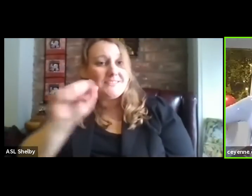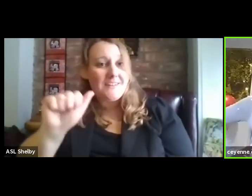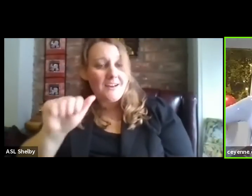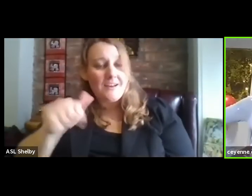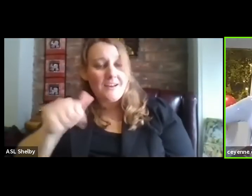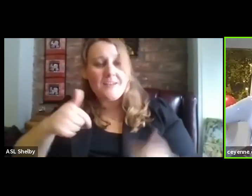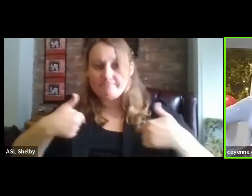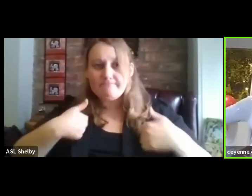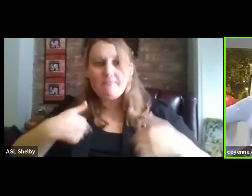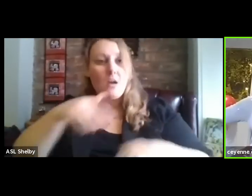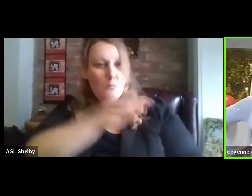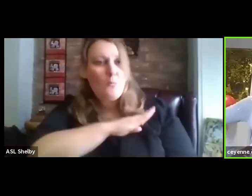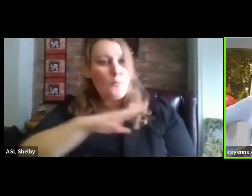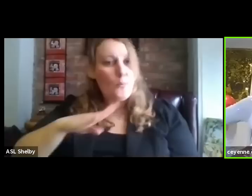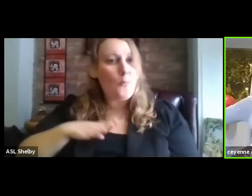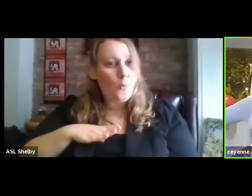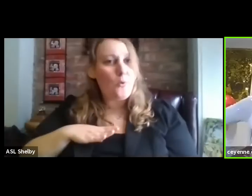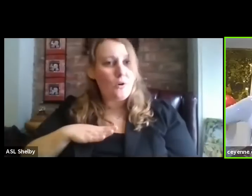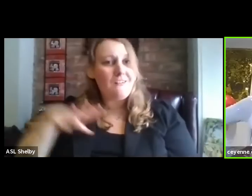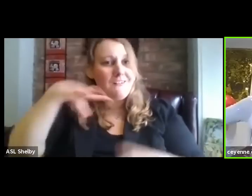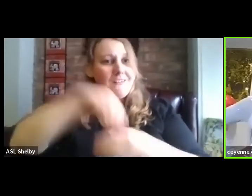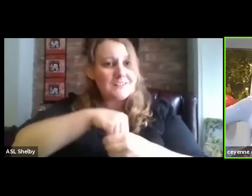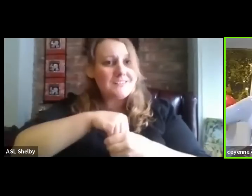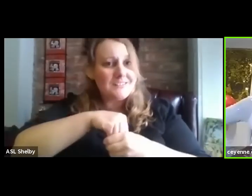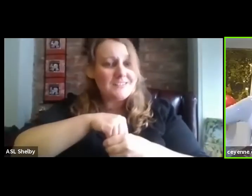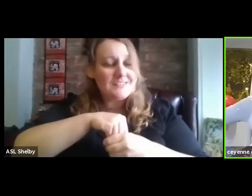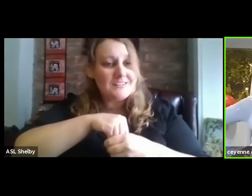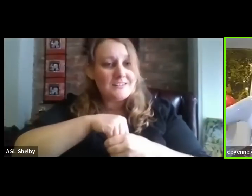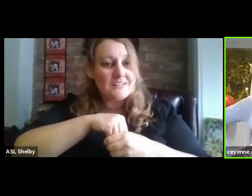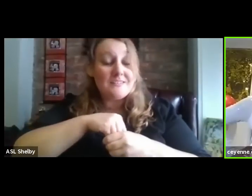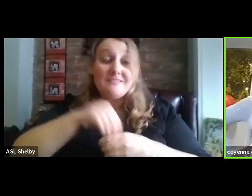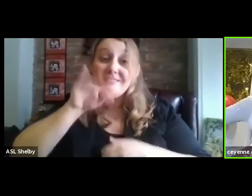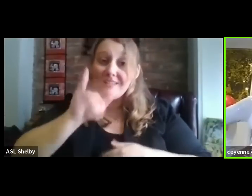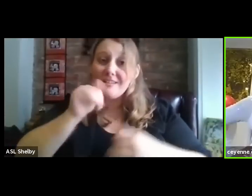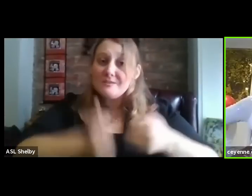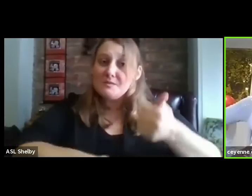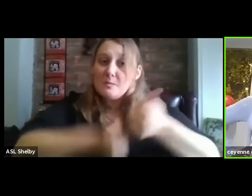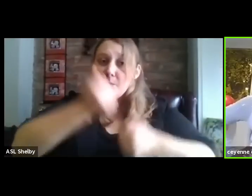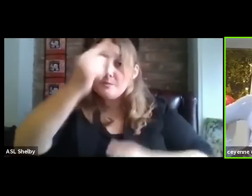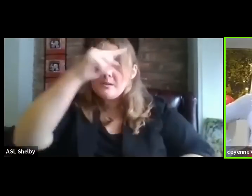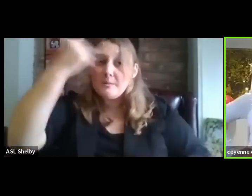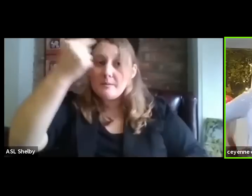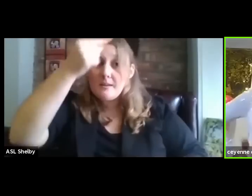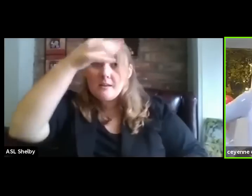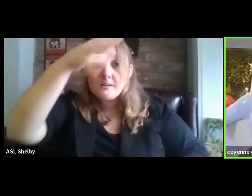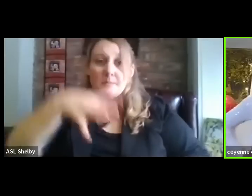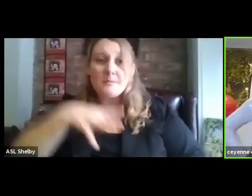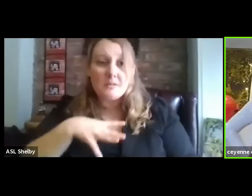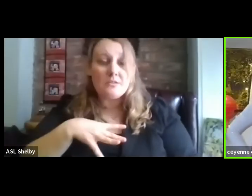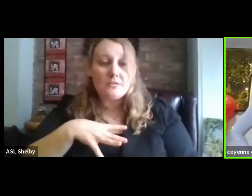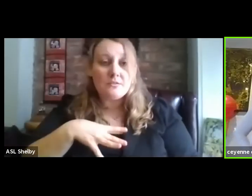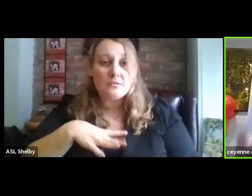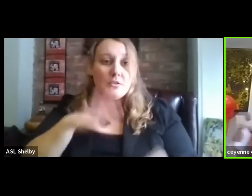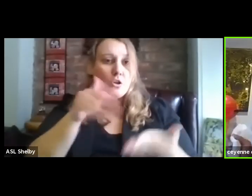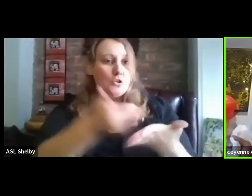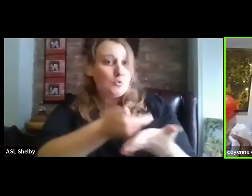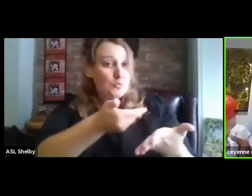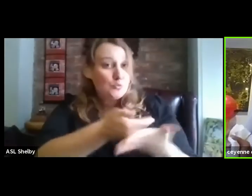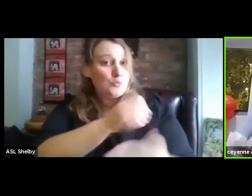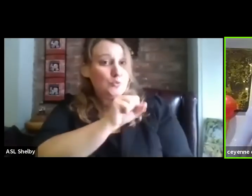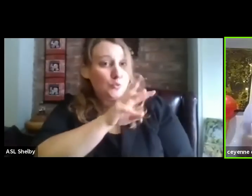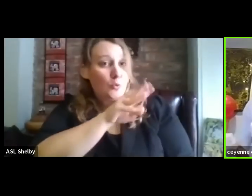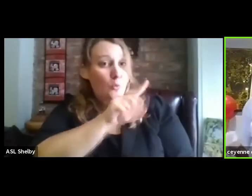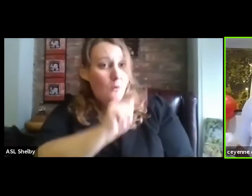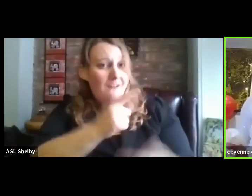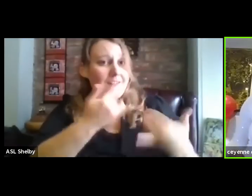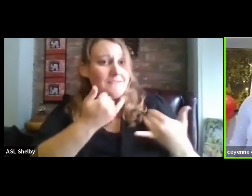SWAP is predominantly Black now. The new SWAP is mostly people of color. A lot of people